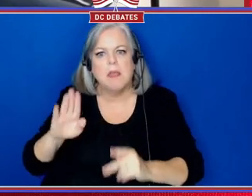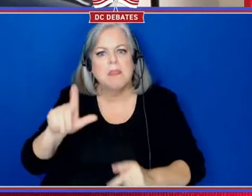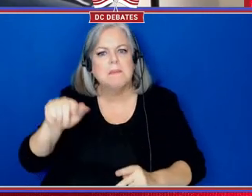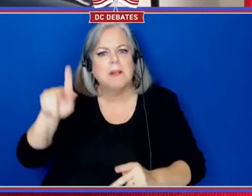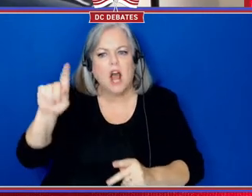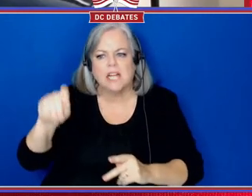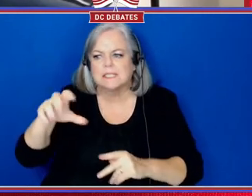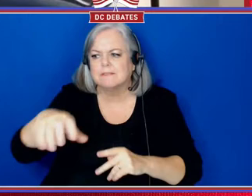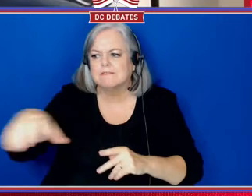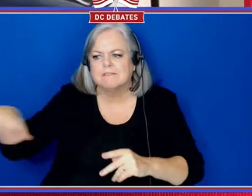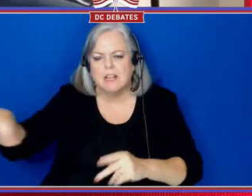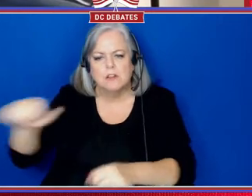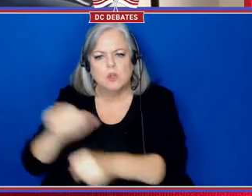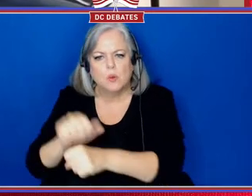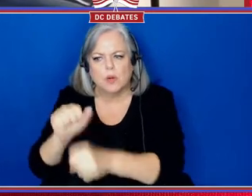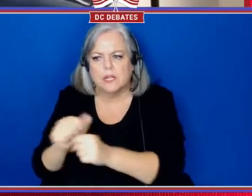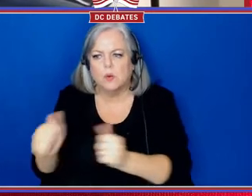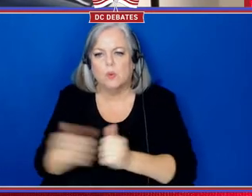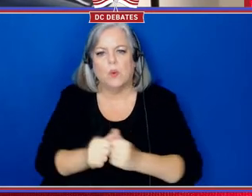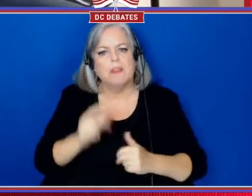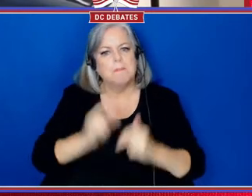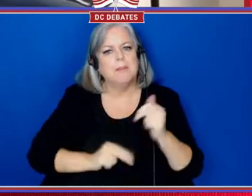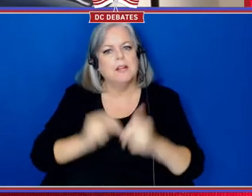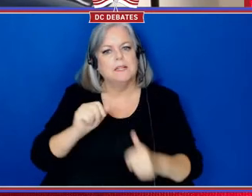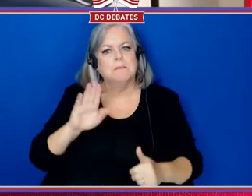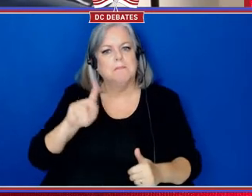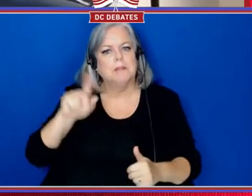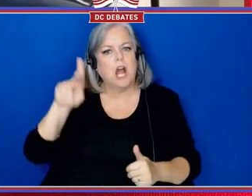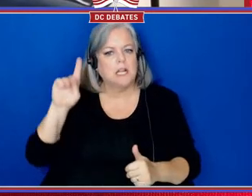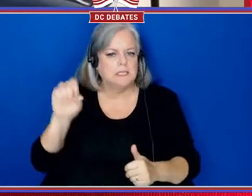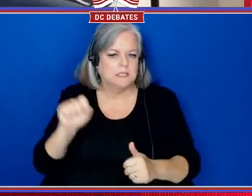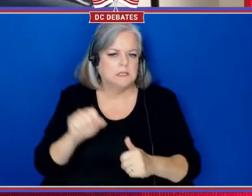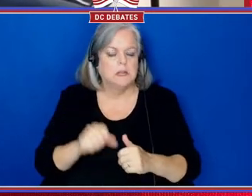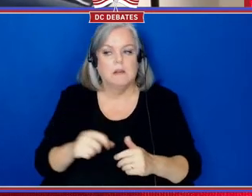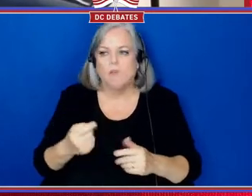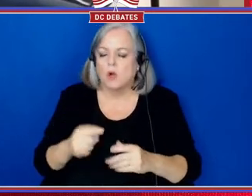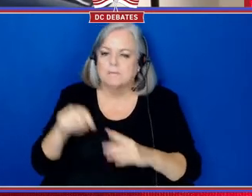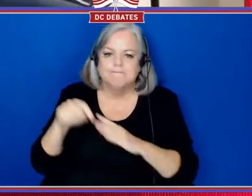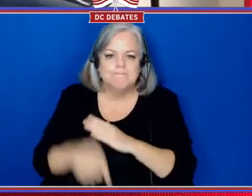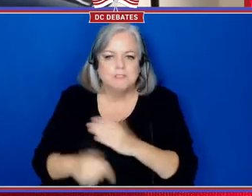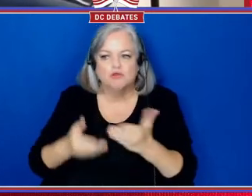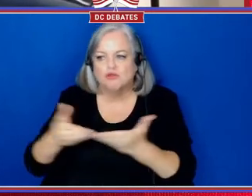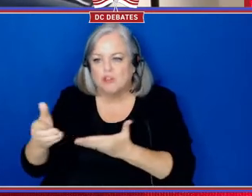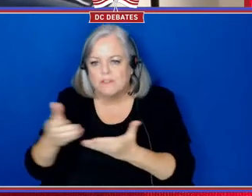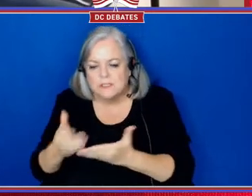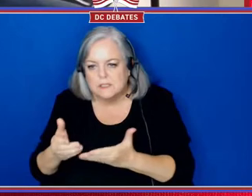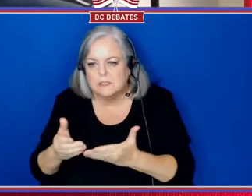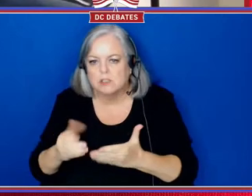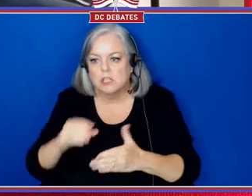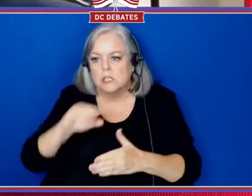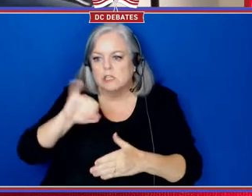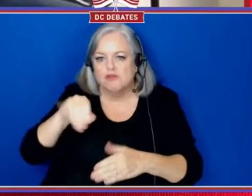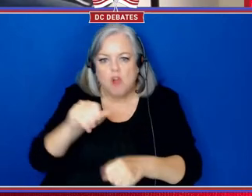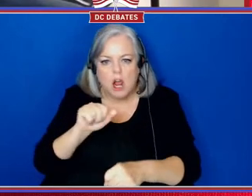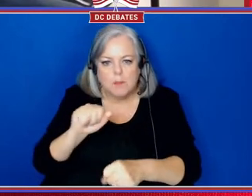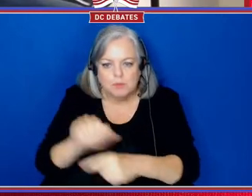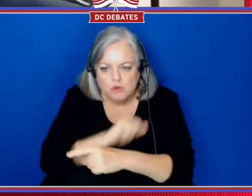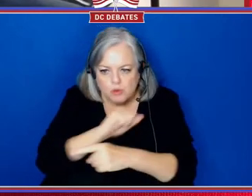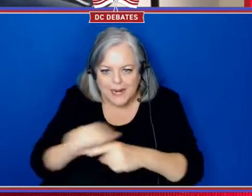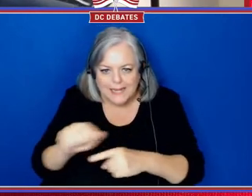with building blocks for intent services for people, job training, mental health supports, and a number of our